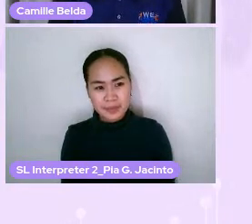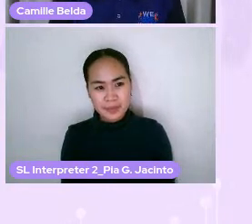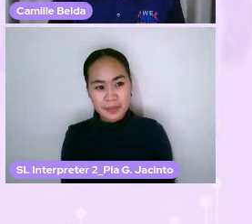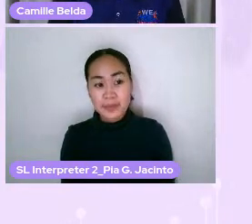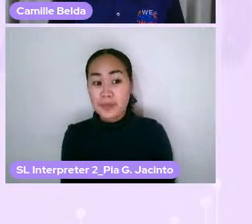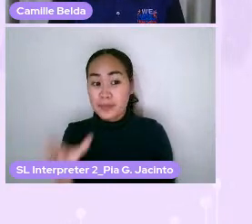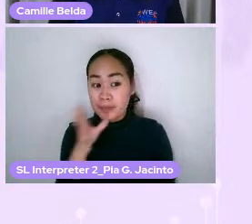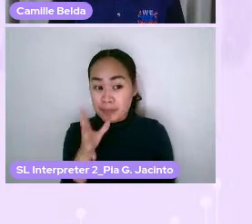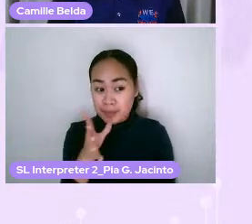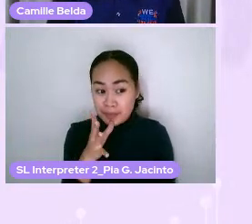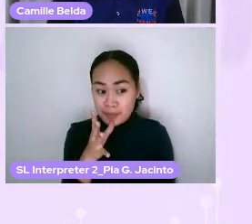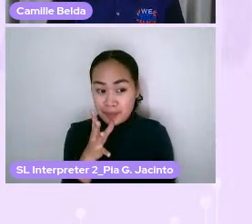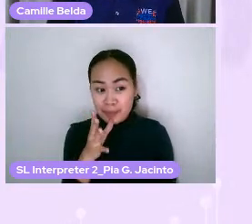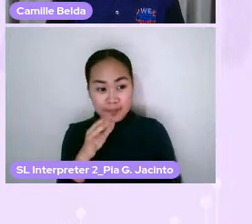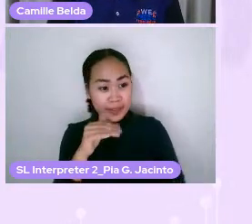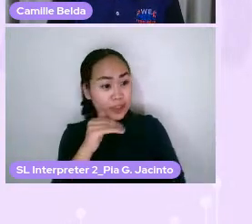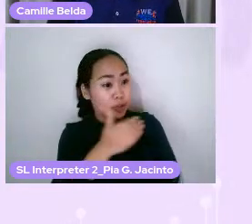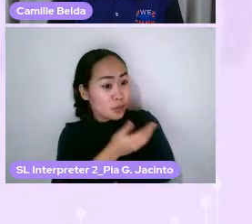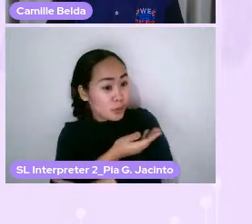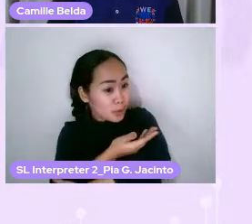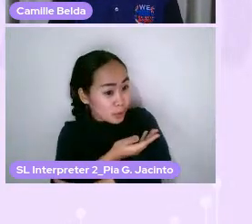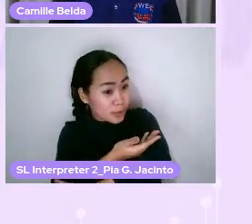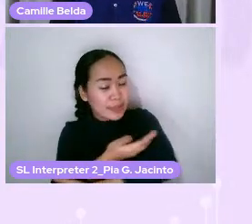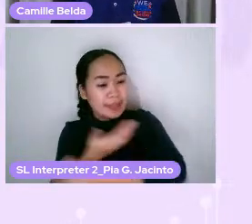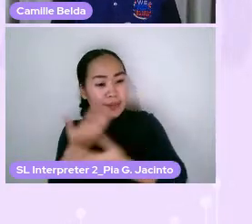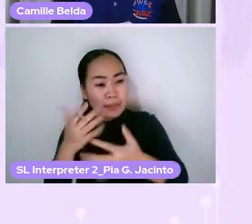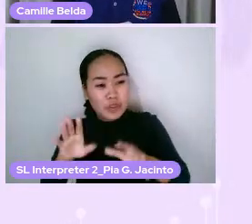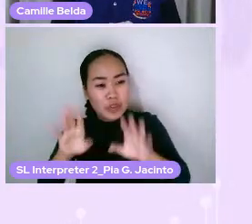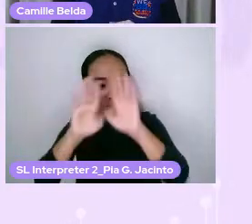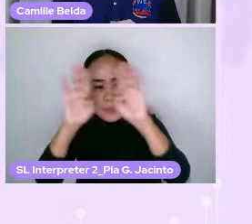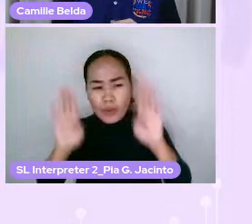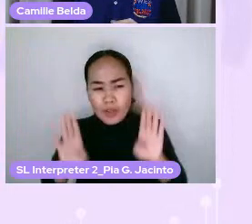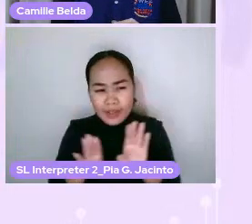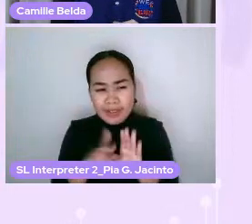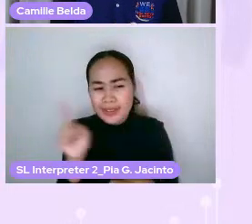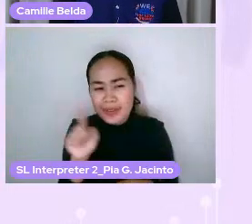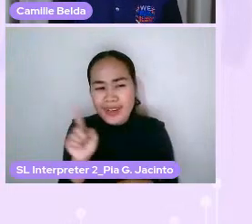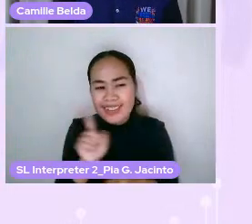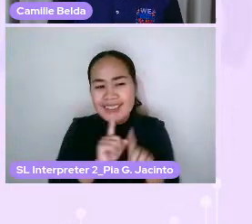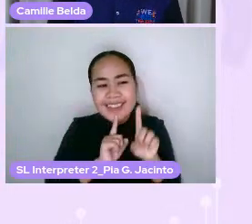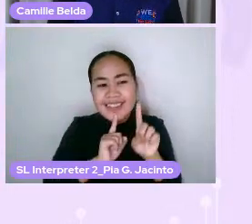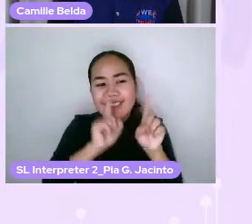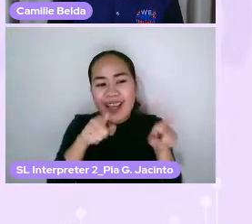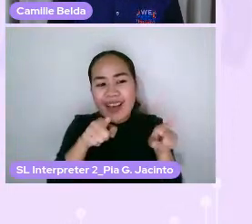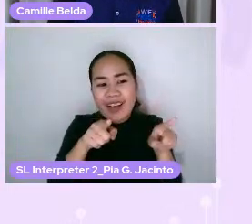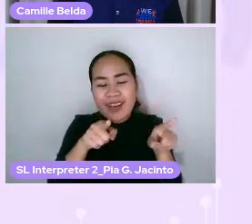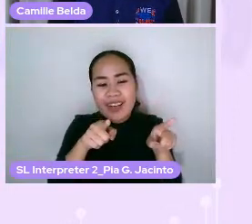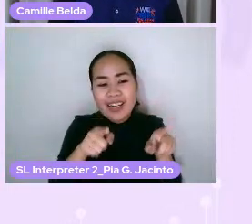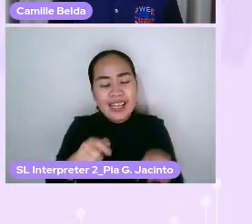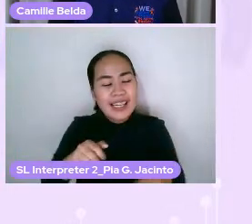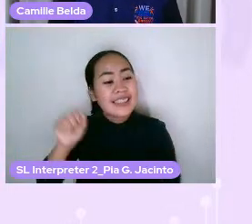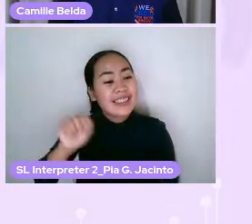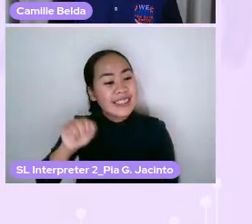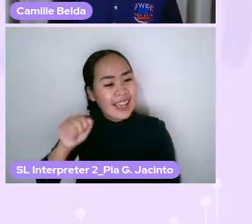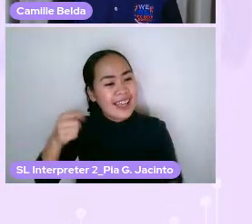Nanay, and then bata, and then may board. Ano kaya ang tamang sagot dito? Yes po, may nanalo na po